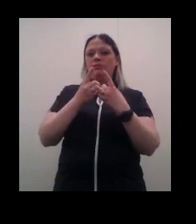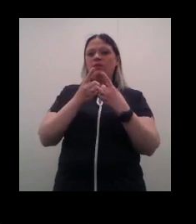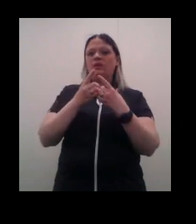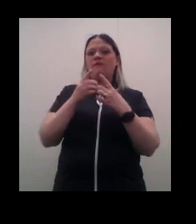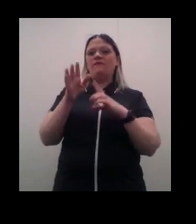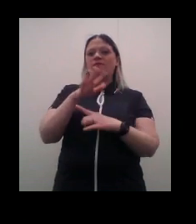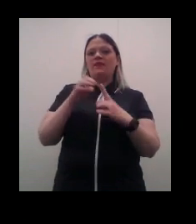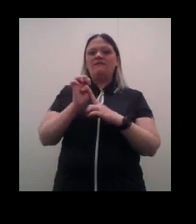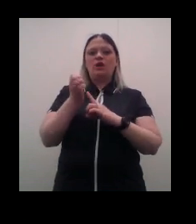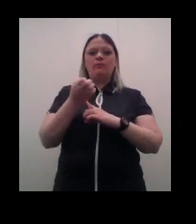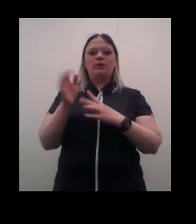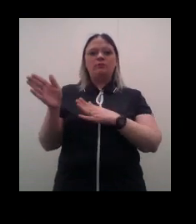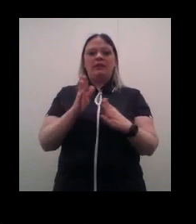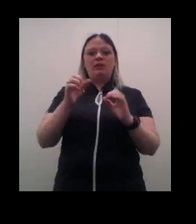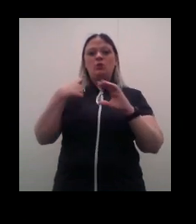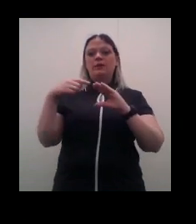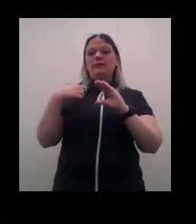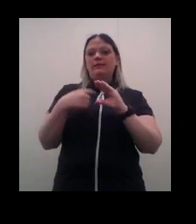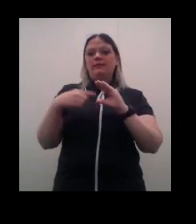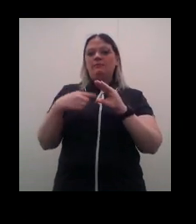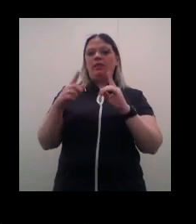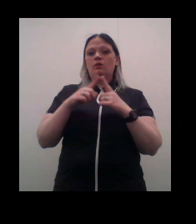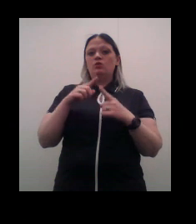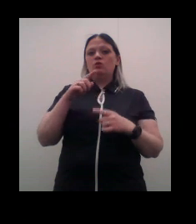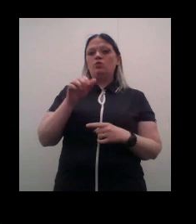Planning, and you can send an email to